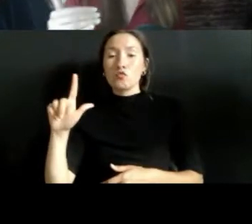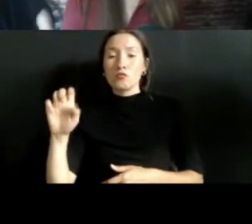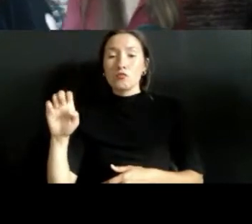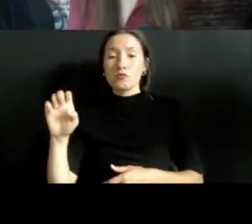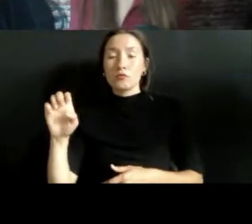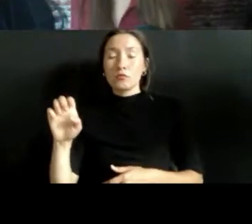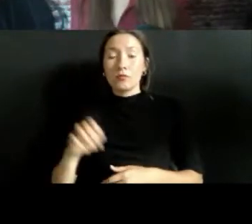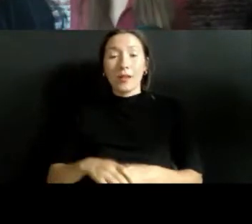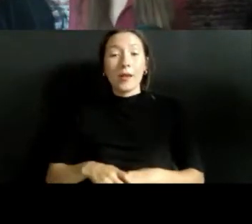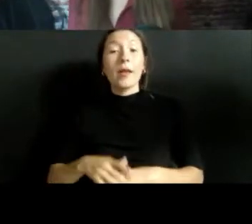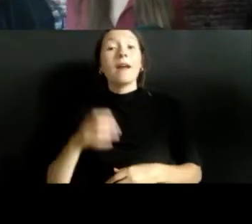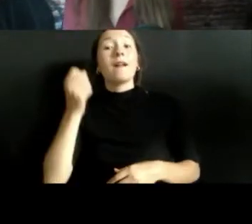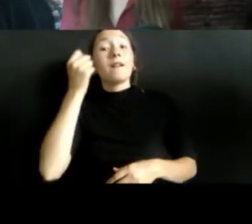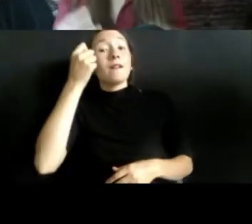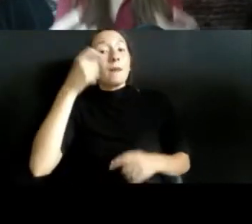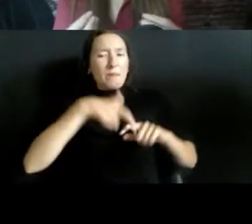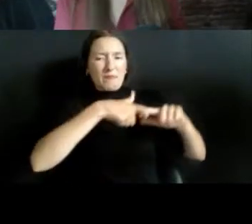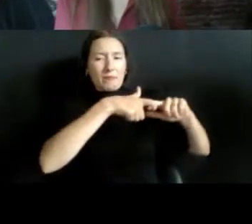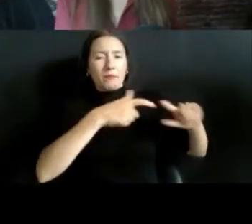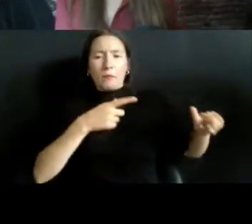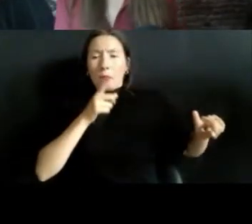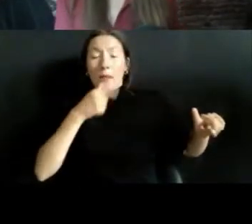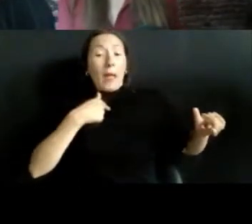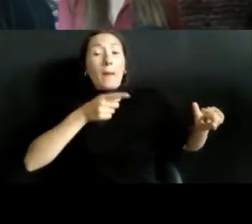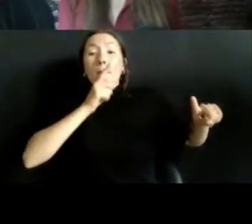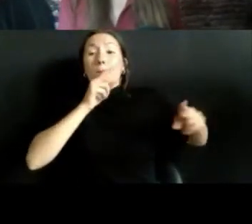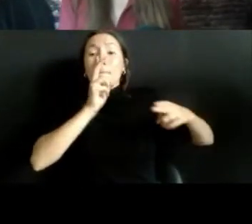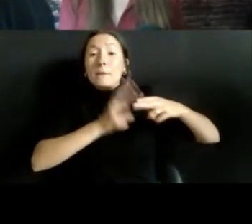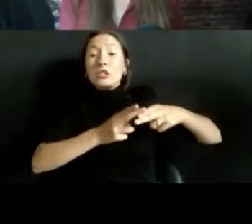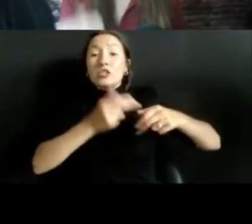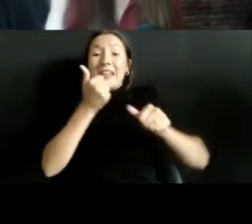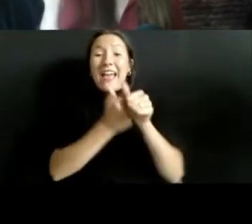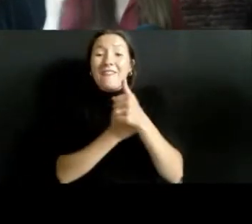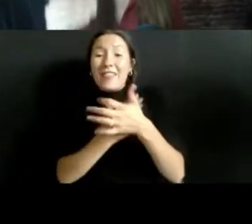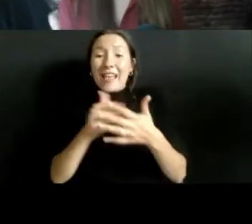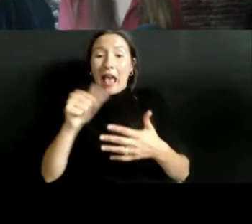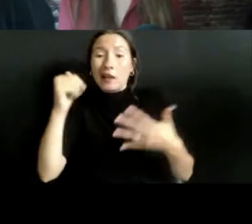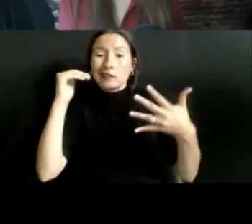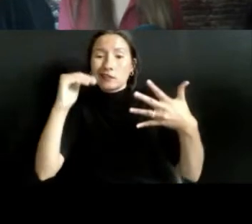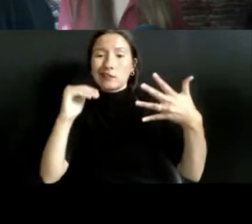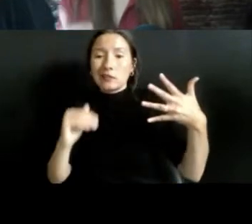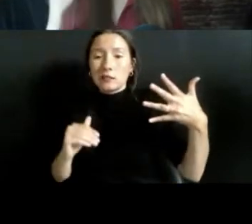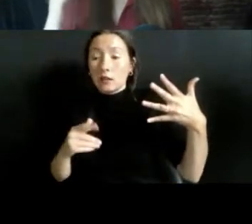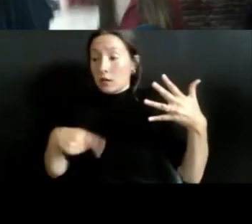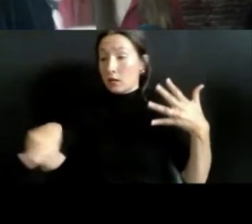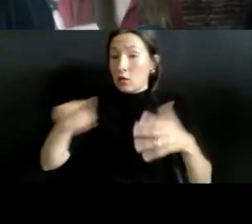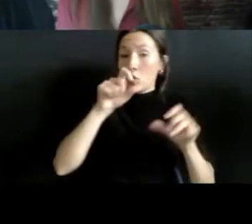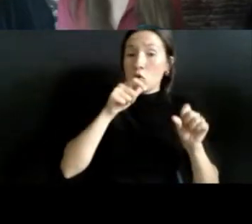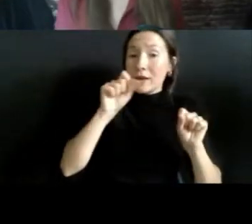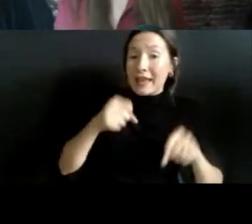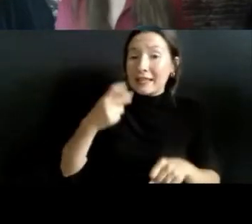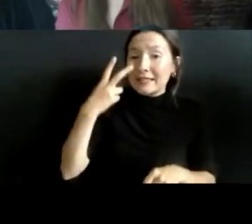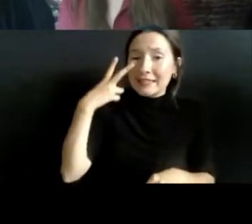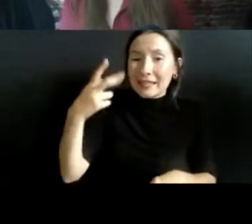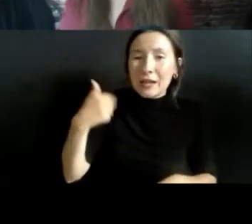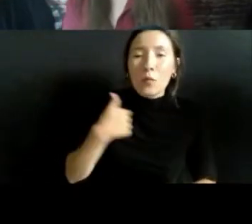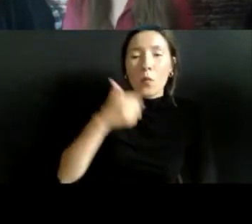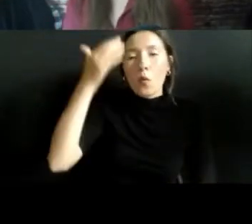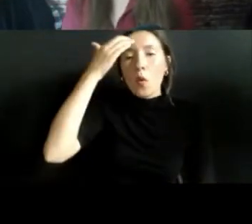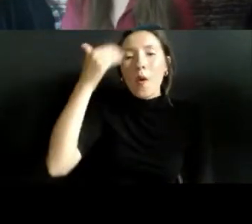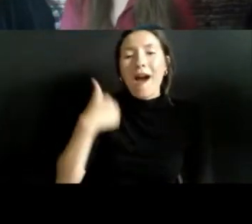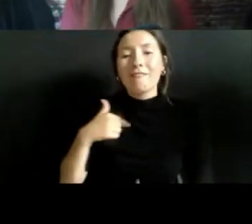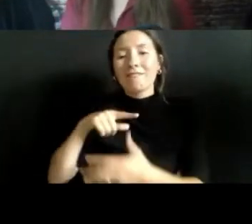on that menu. For those of us with vision, we know that there are now at least 5 categories of conditional